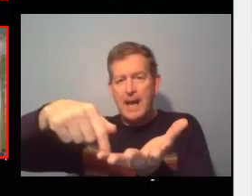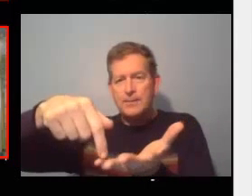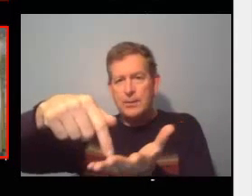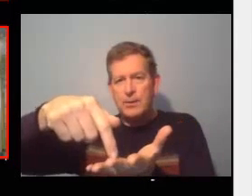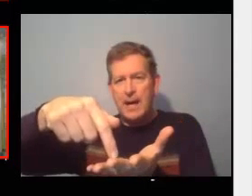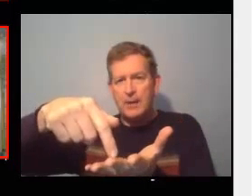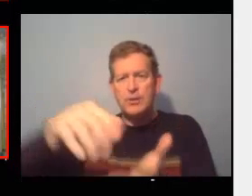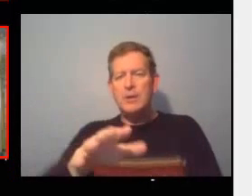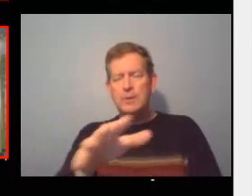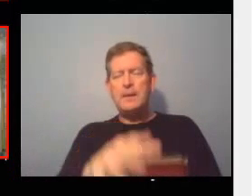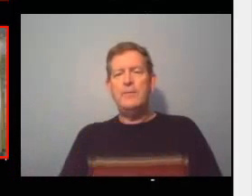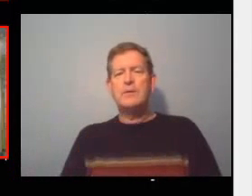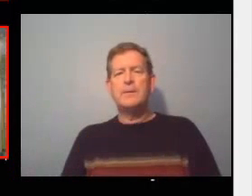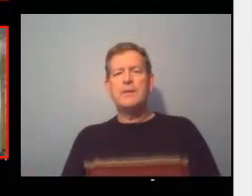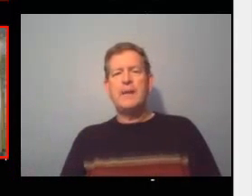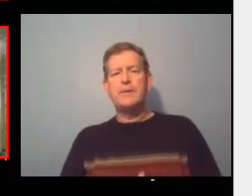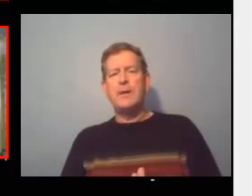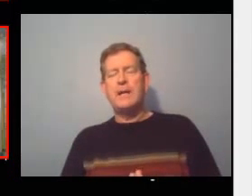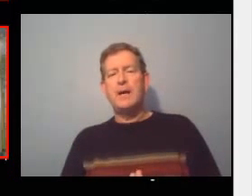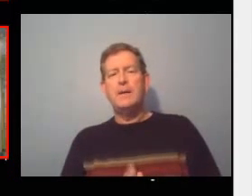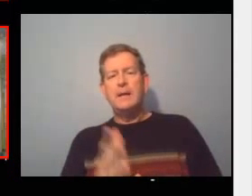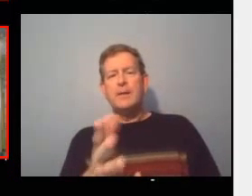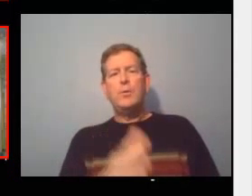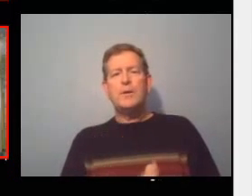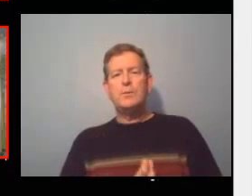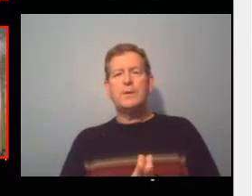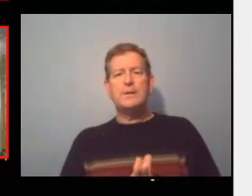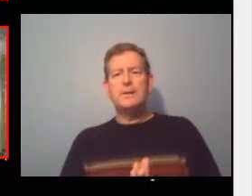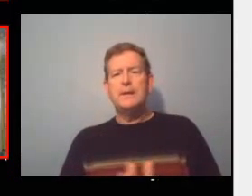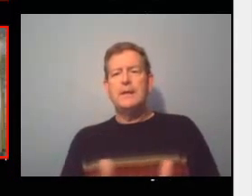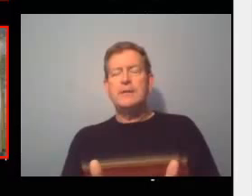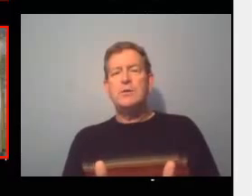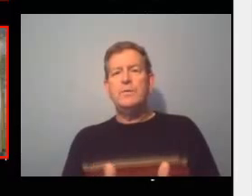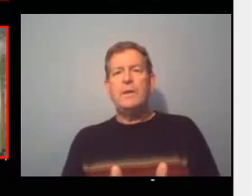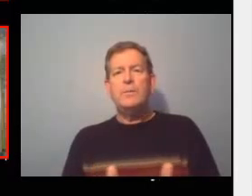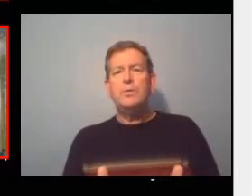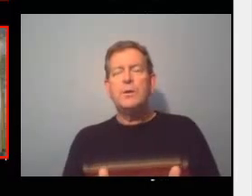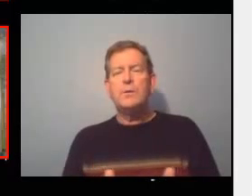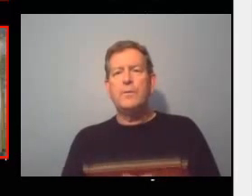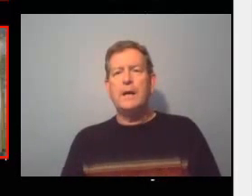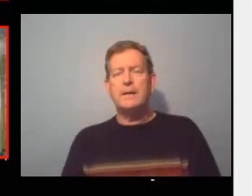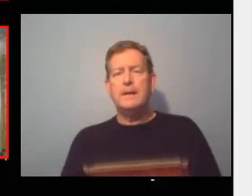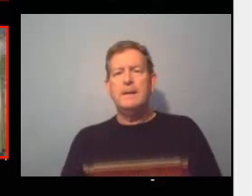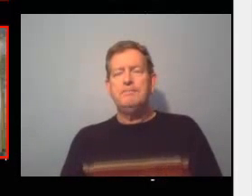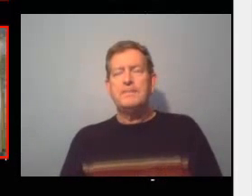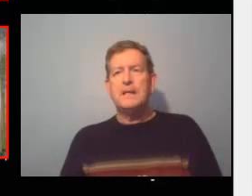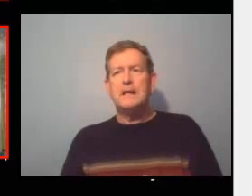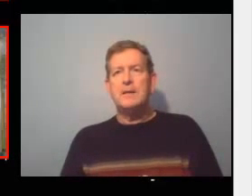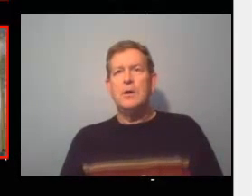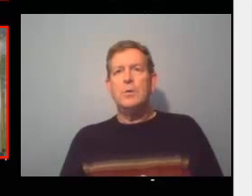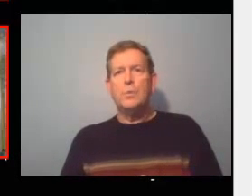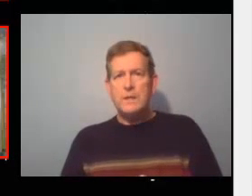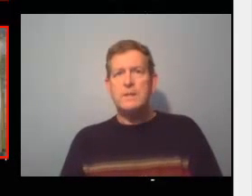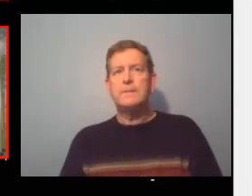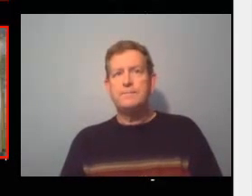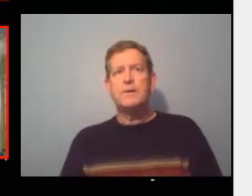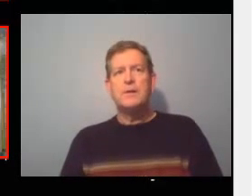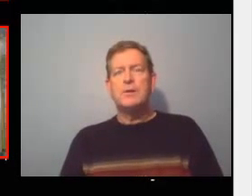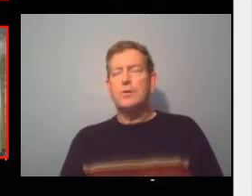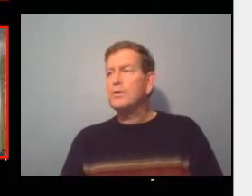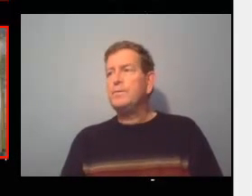around the gaps in your knowledge. So let me give you some examples right now. The question was, est-ce que tu fais beaucoup de devoirs?